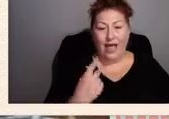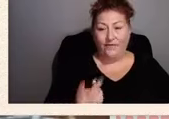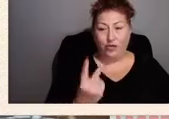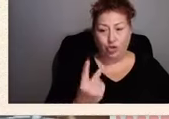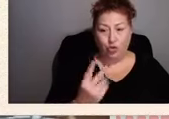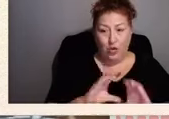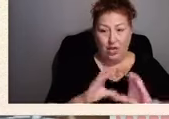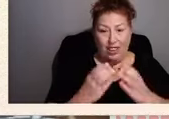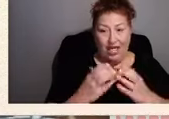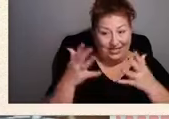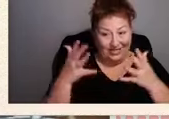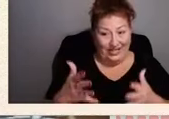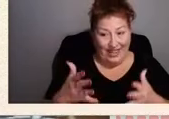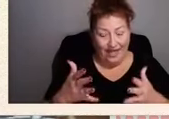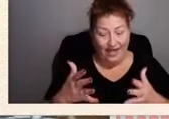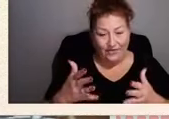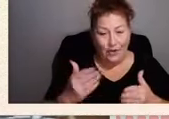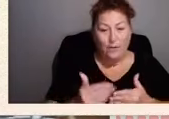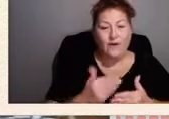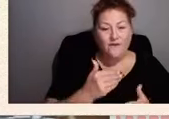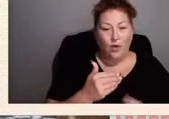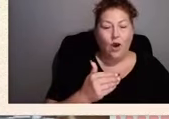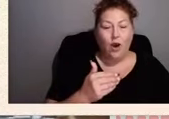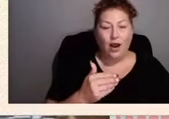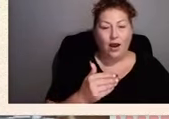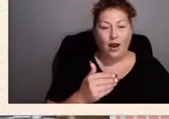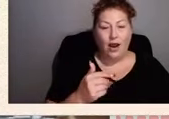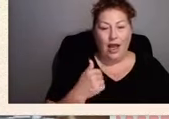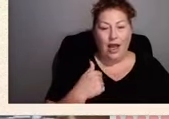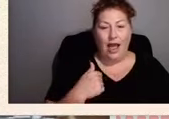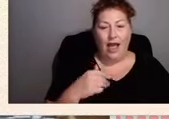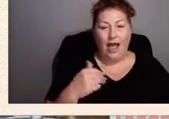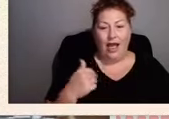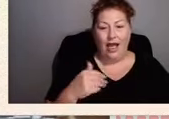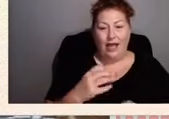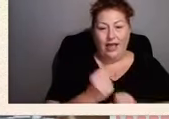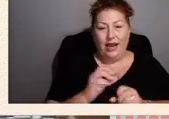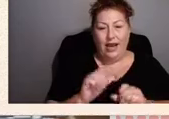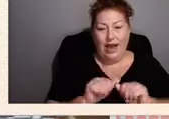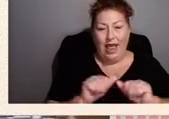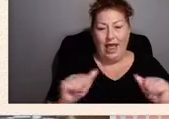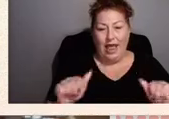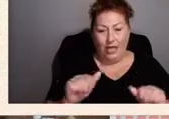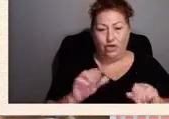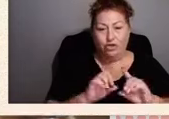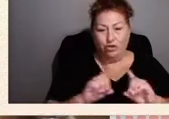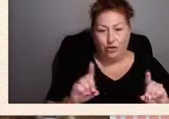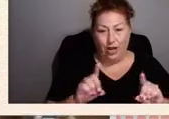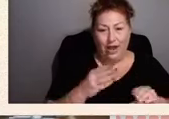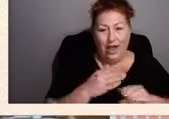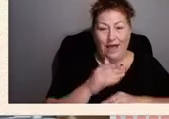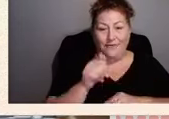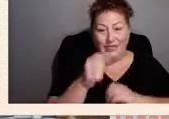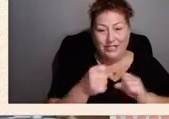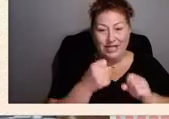left before AA degree after 10 years in college student.